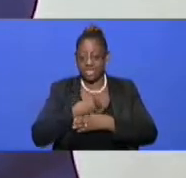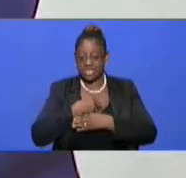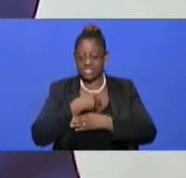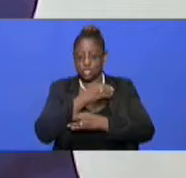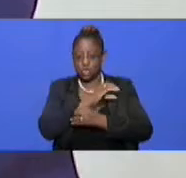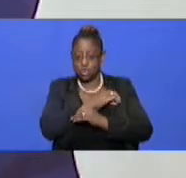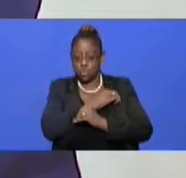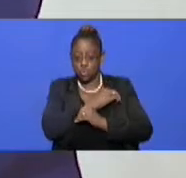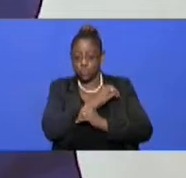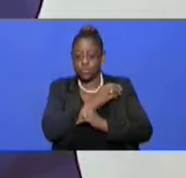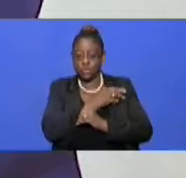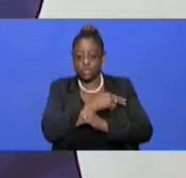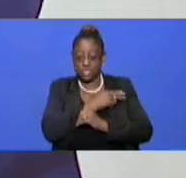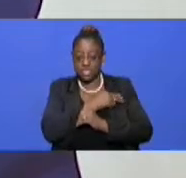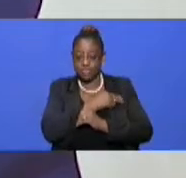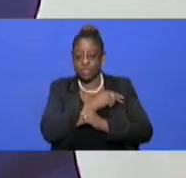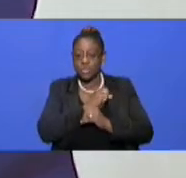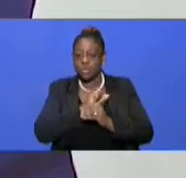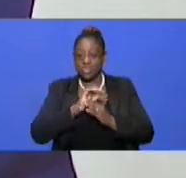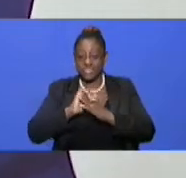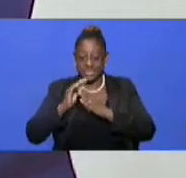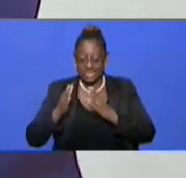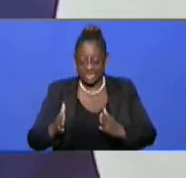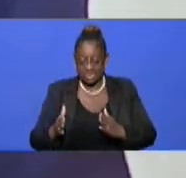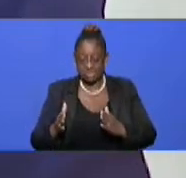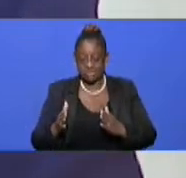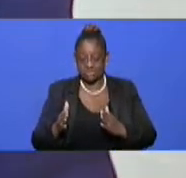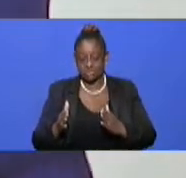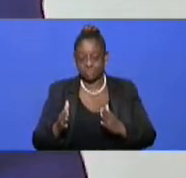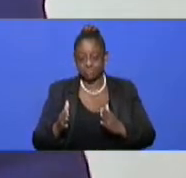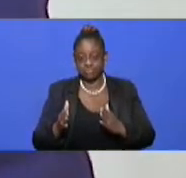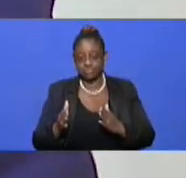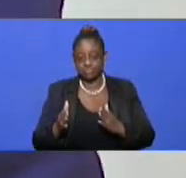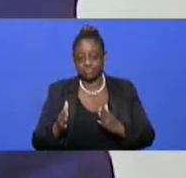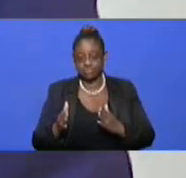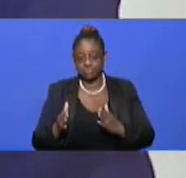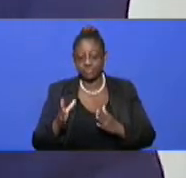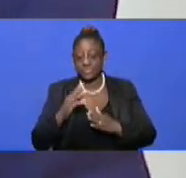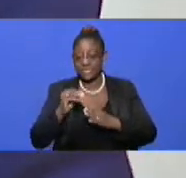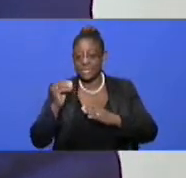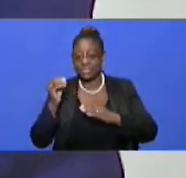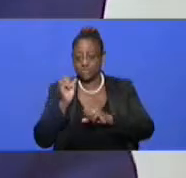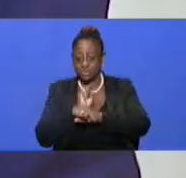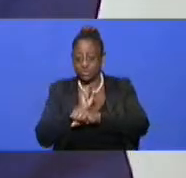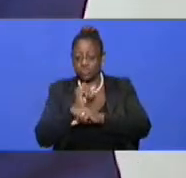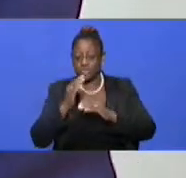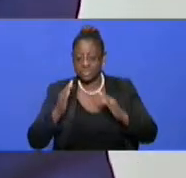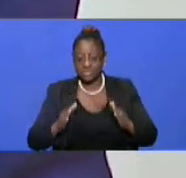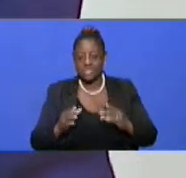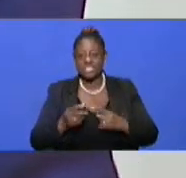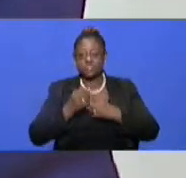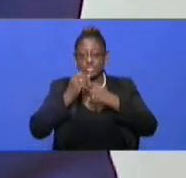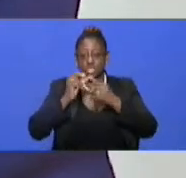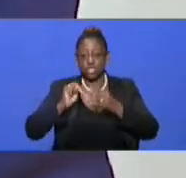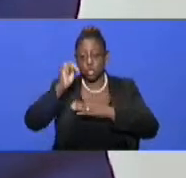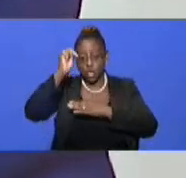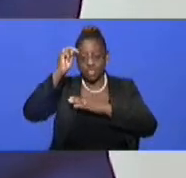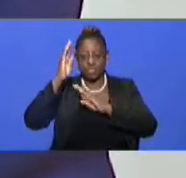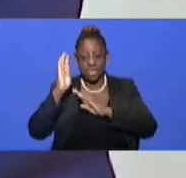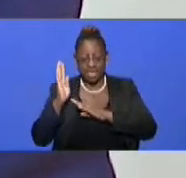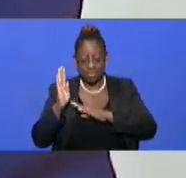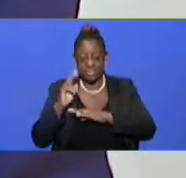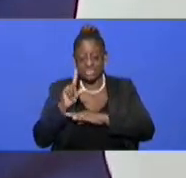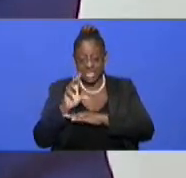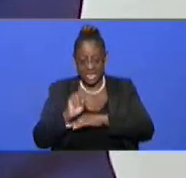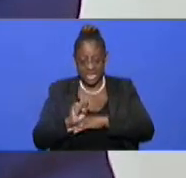Wilscombe, the board of directors headed by myself, and the staff, especially in the Northern Bahamas, headed by Ms.